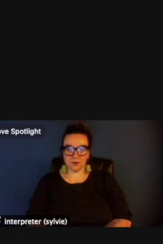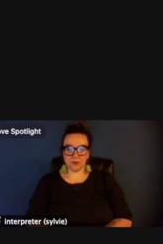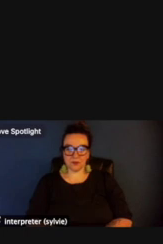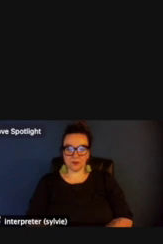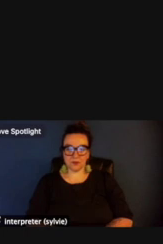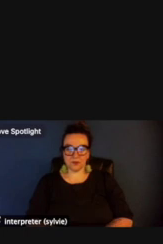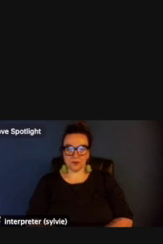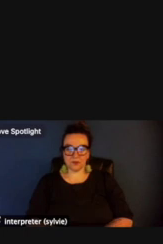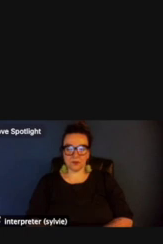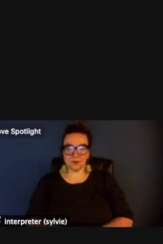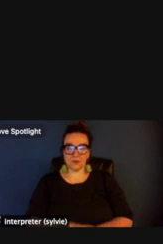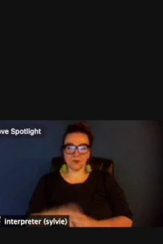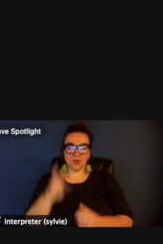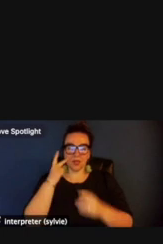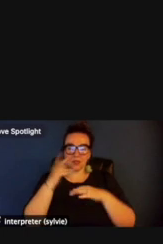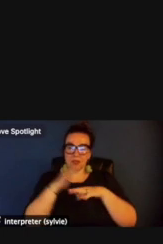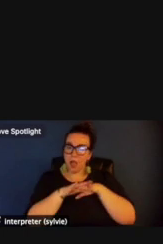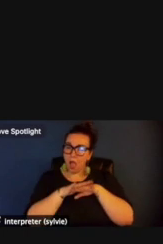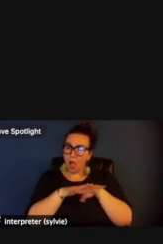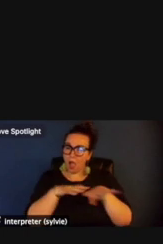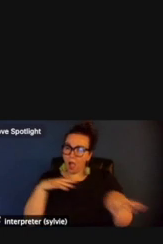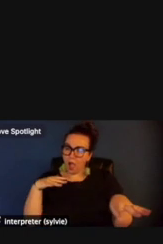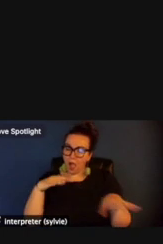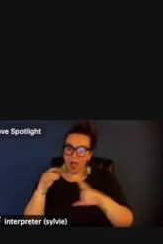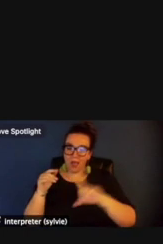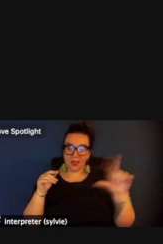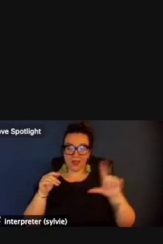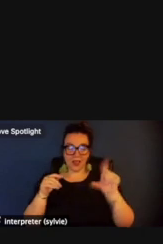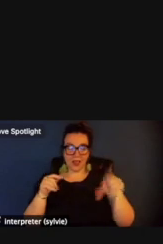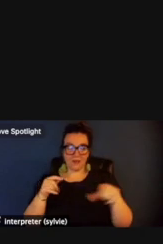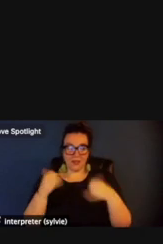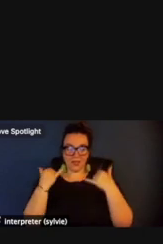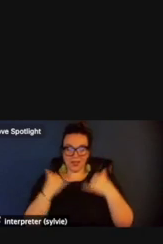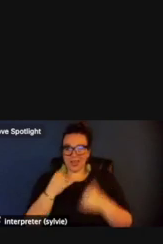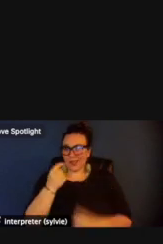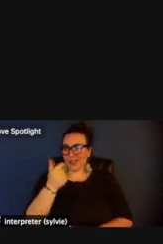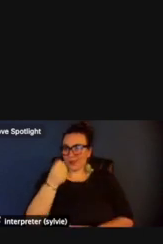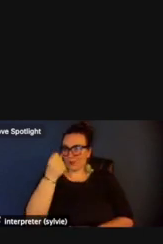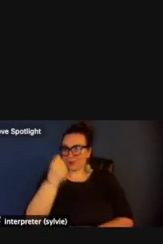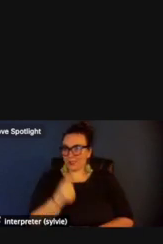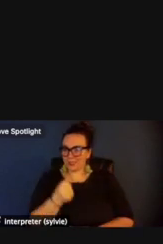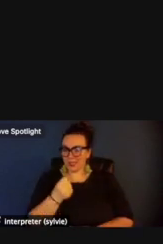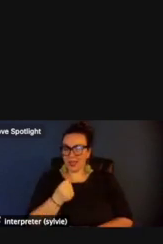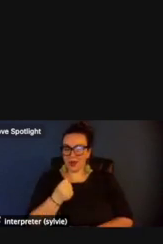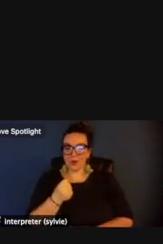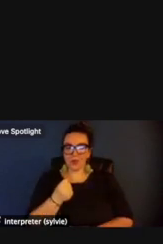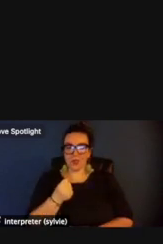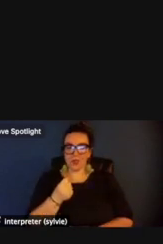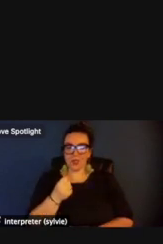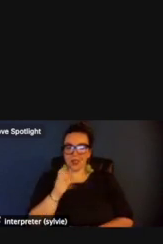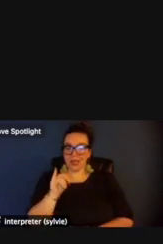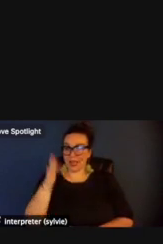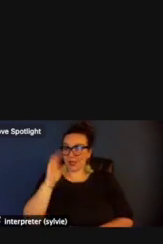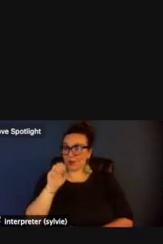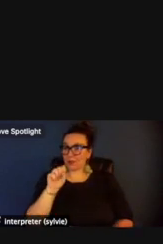So you can see all the traffic here on the left. So we're now we are down. We've moved further south. This is Ho Chi Minh City, which used to be Saigon.